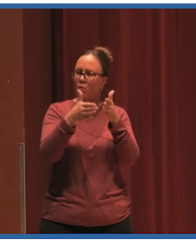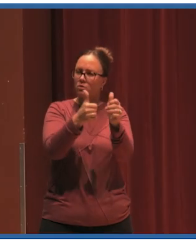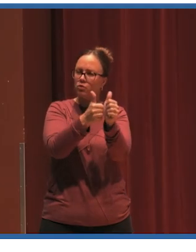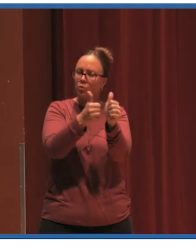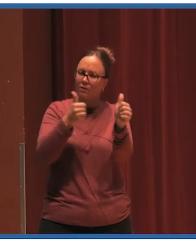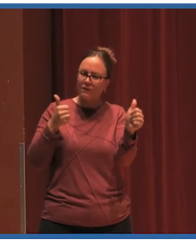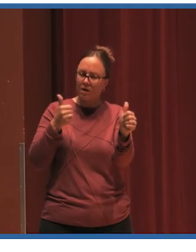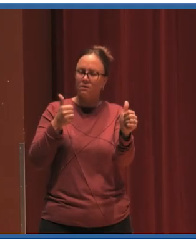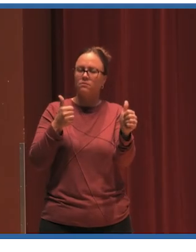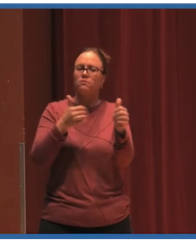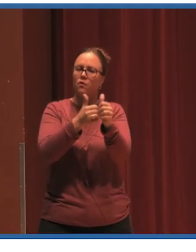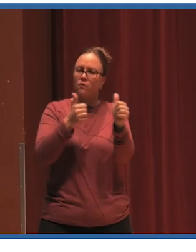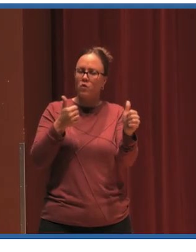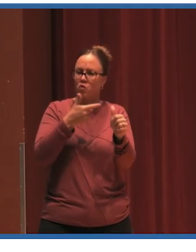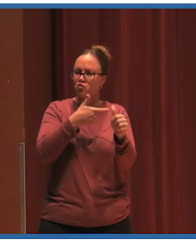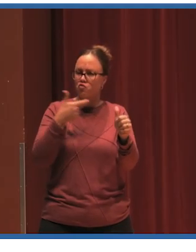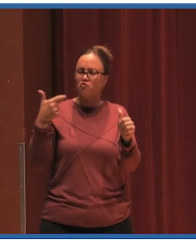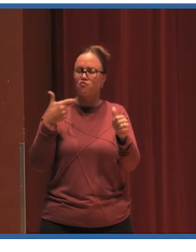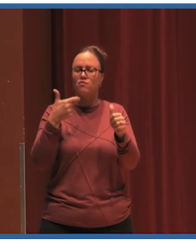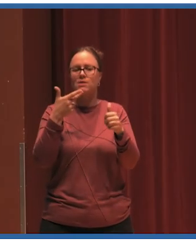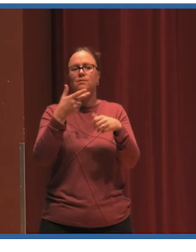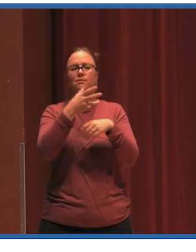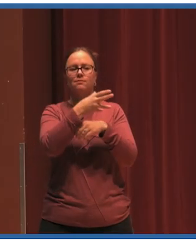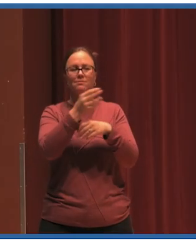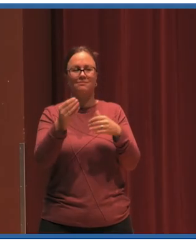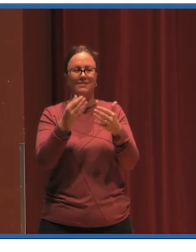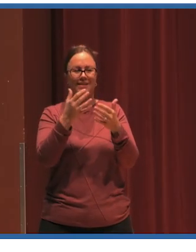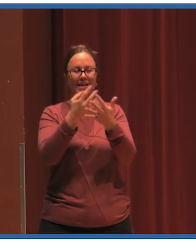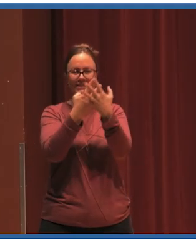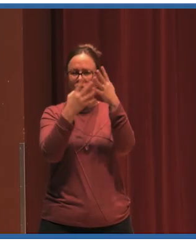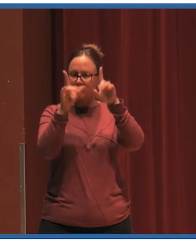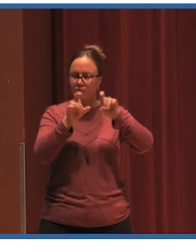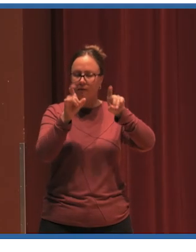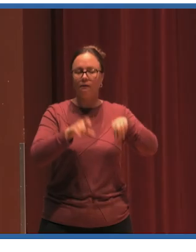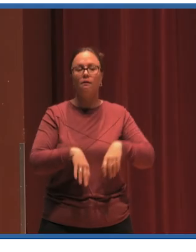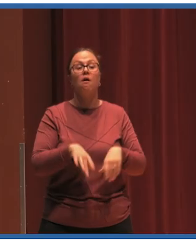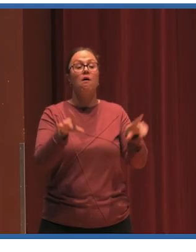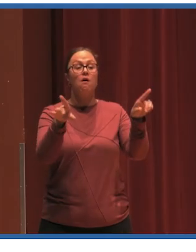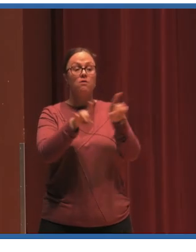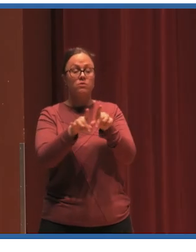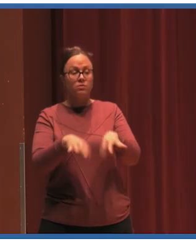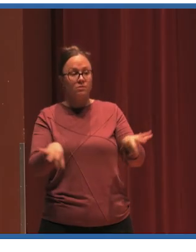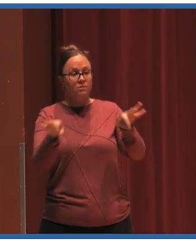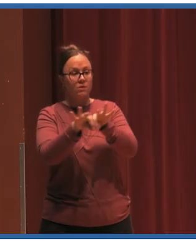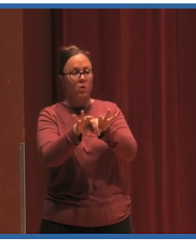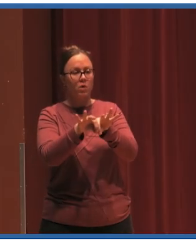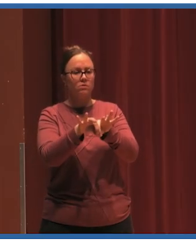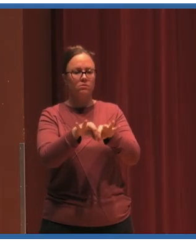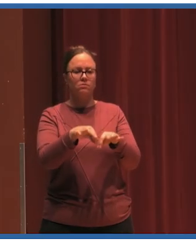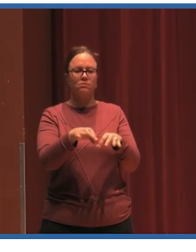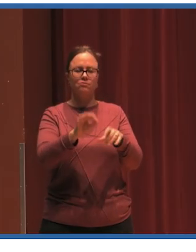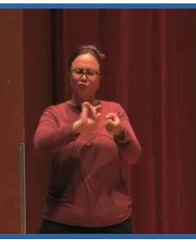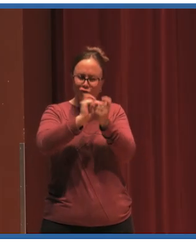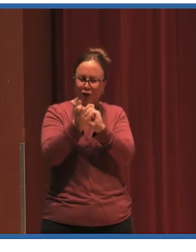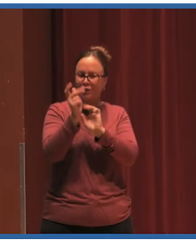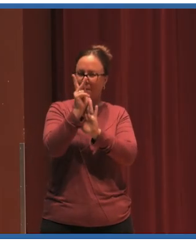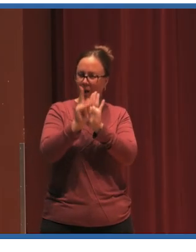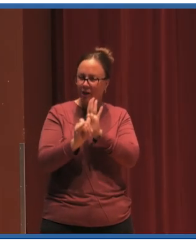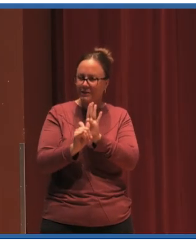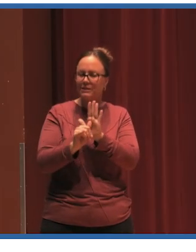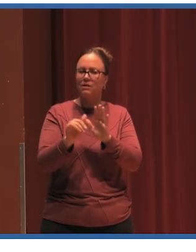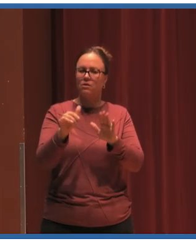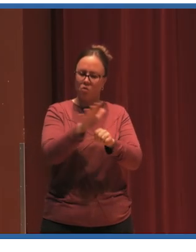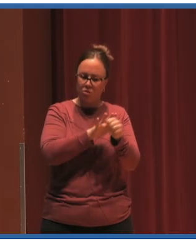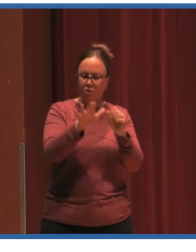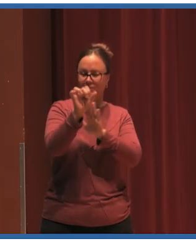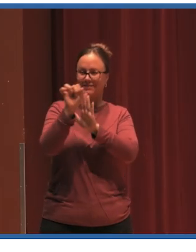can avoid risk factors and get screened. Also, though, it's important to make policy changes at local and state levels, which